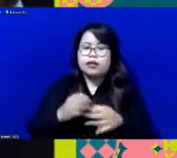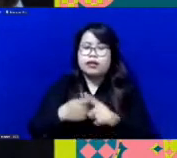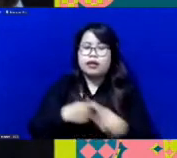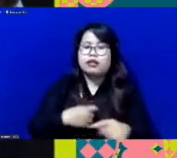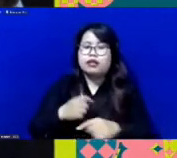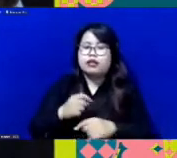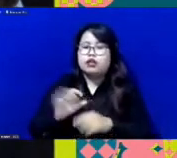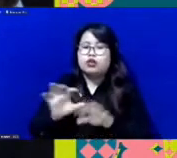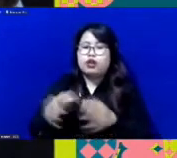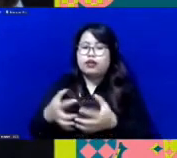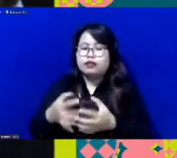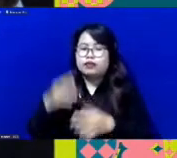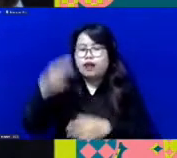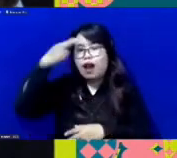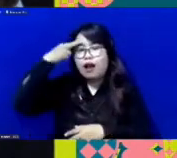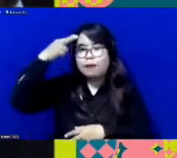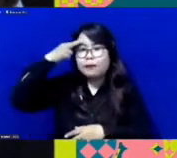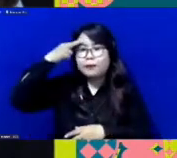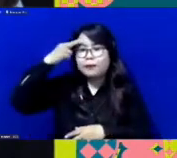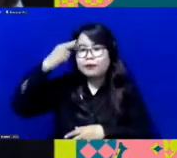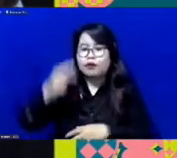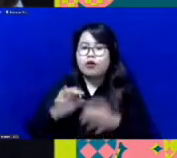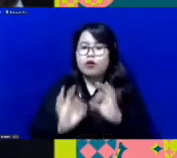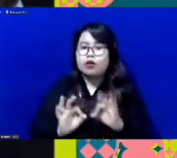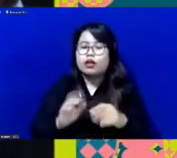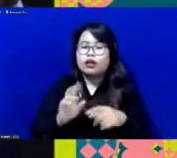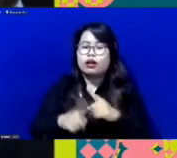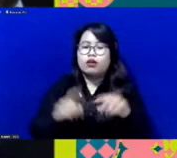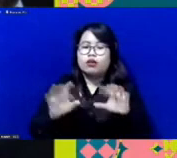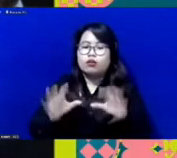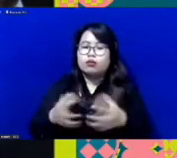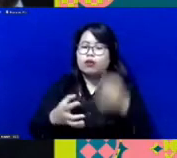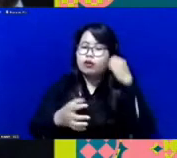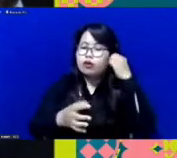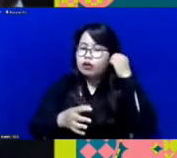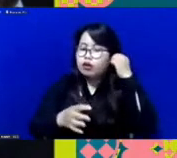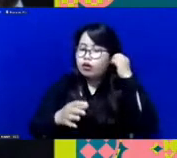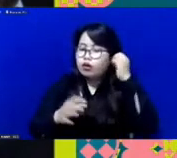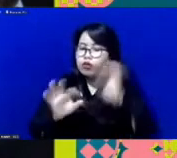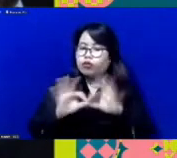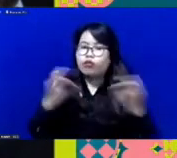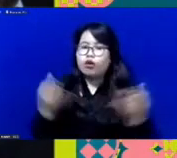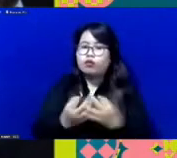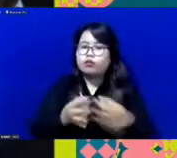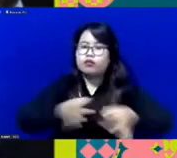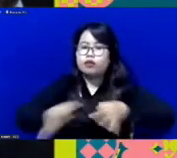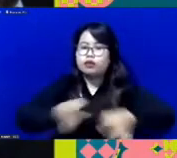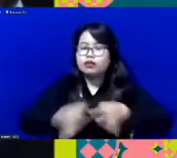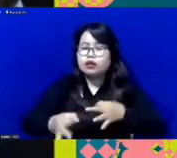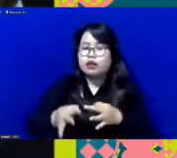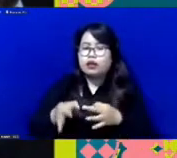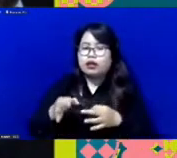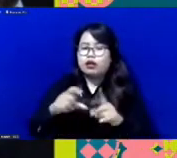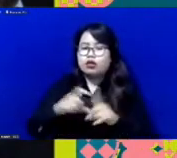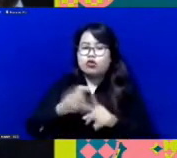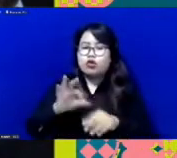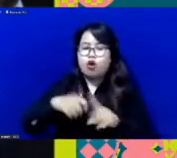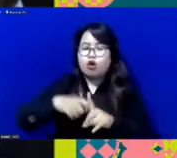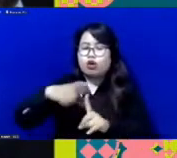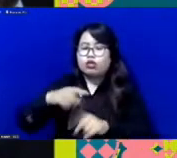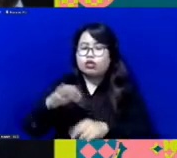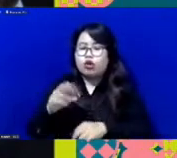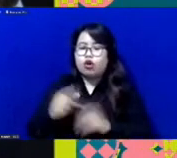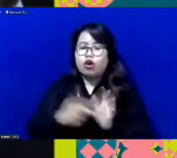Values Forum will be facilitated by Ibu Dr. Mandip Rai, the V20 co-founder and author of the